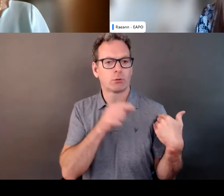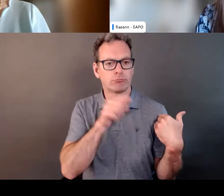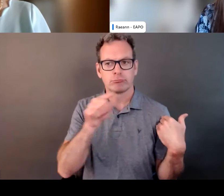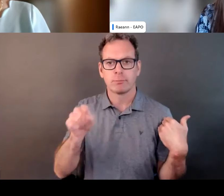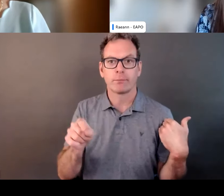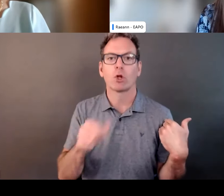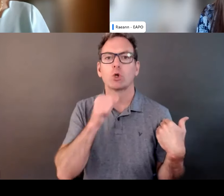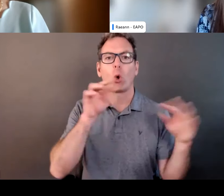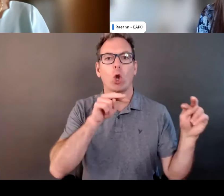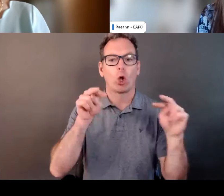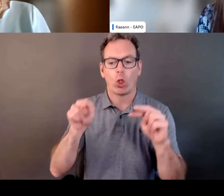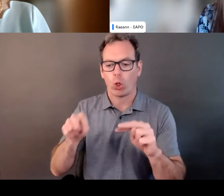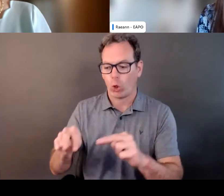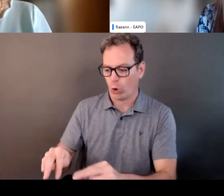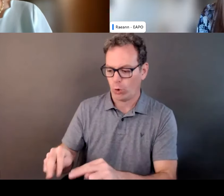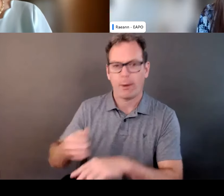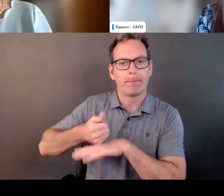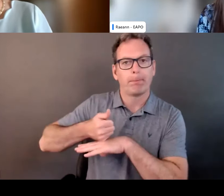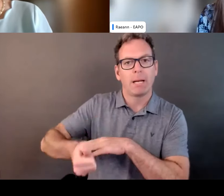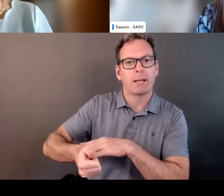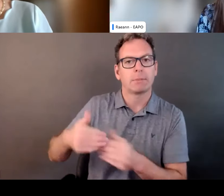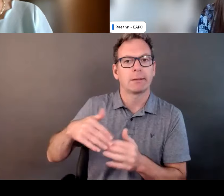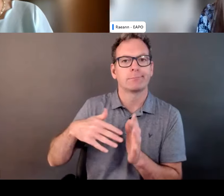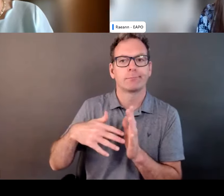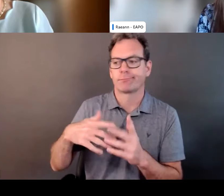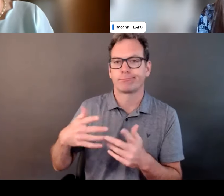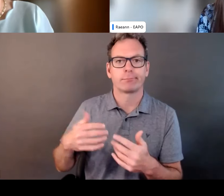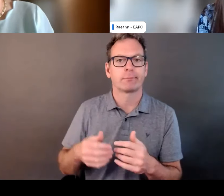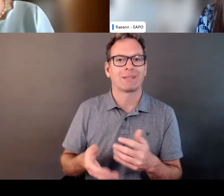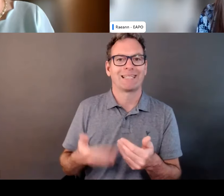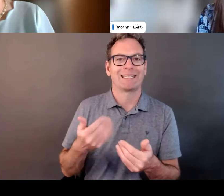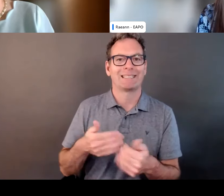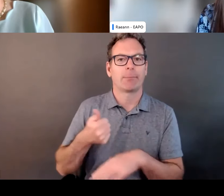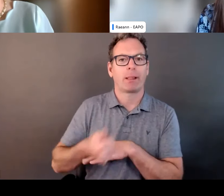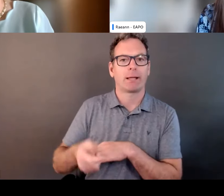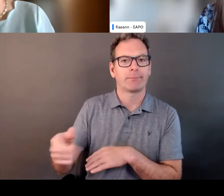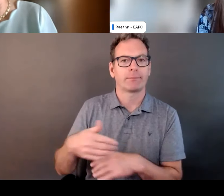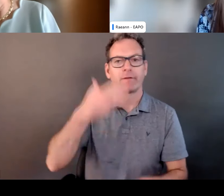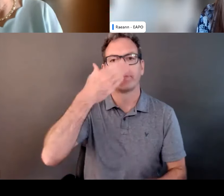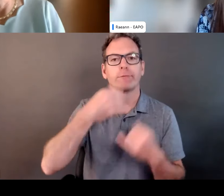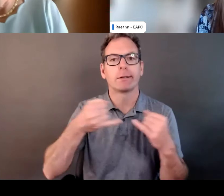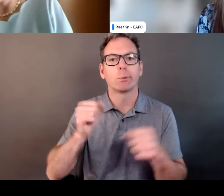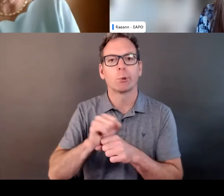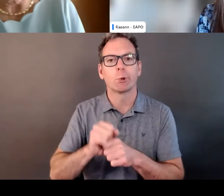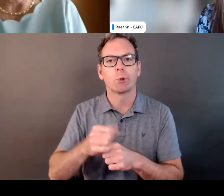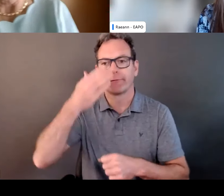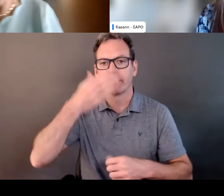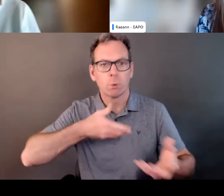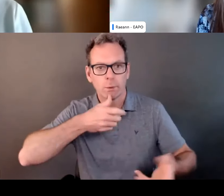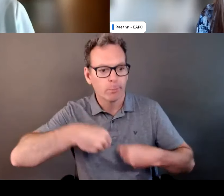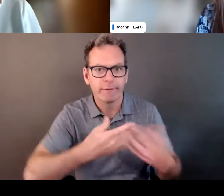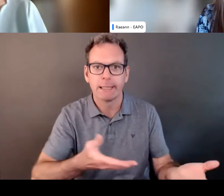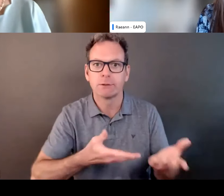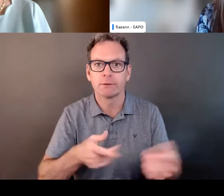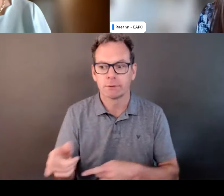most underpaid, vulnerable people who work there, who for the most part are very well-meaning, but need more